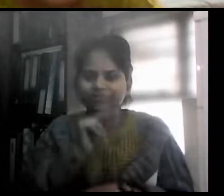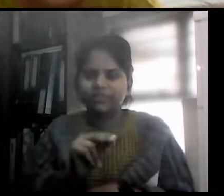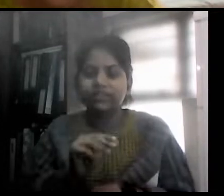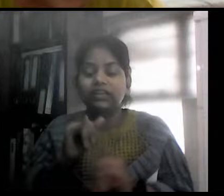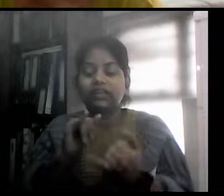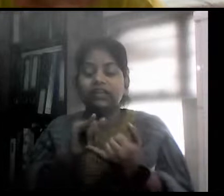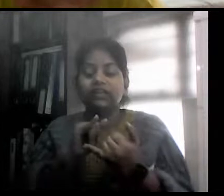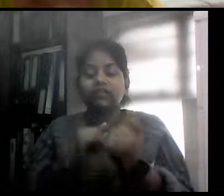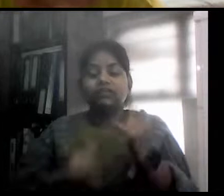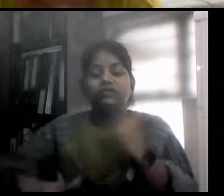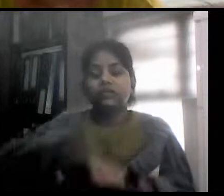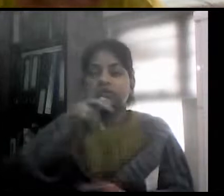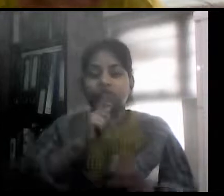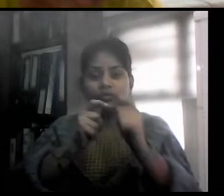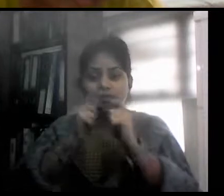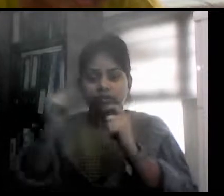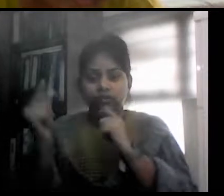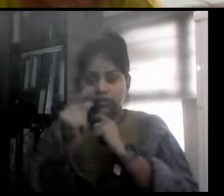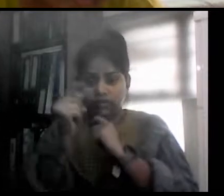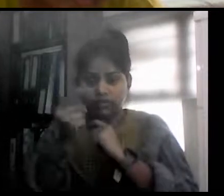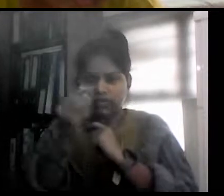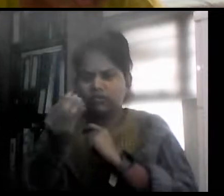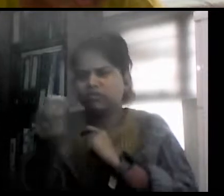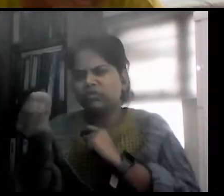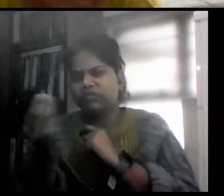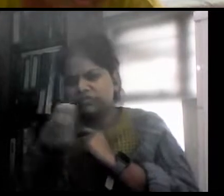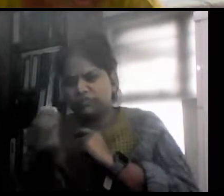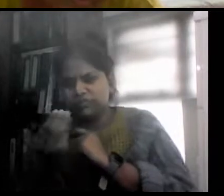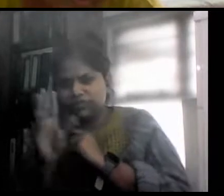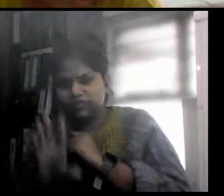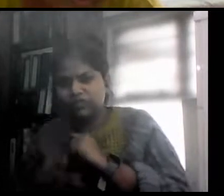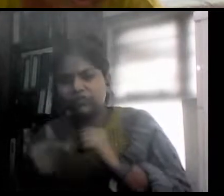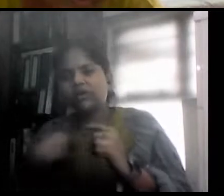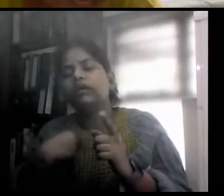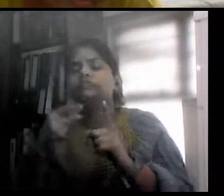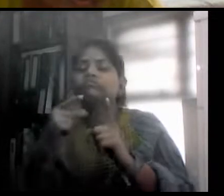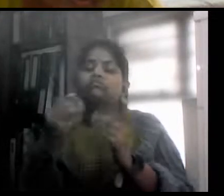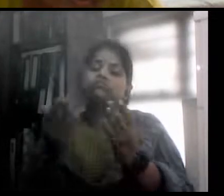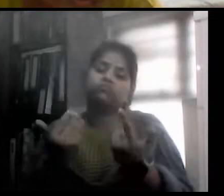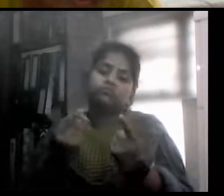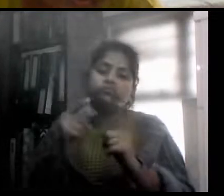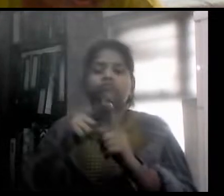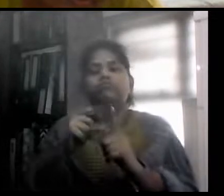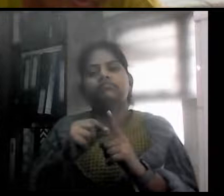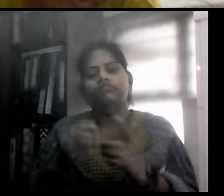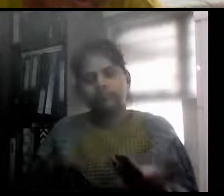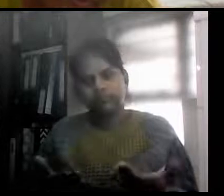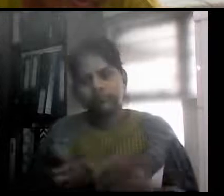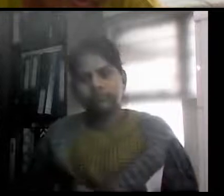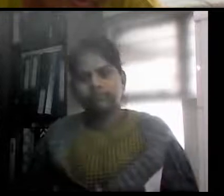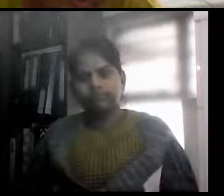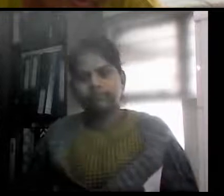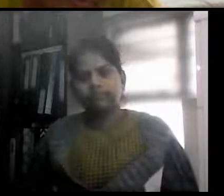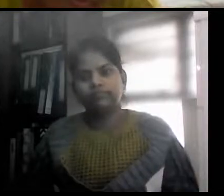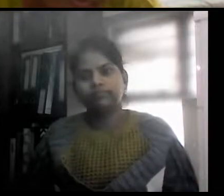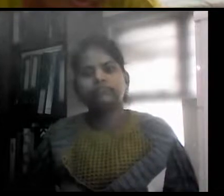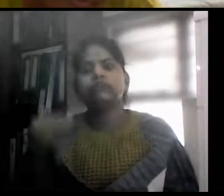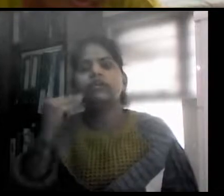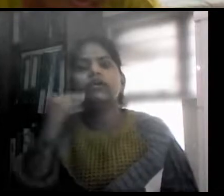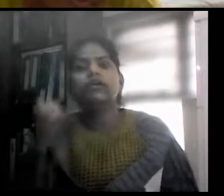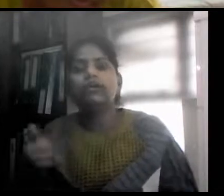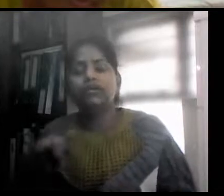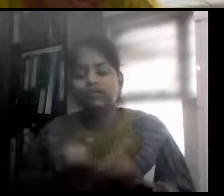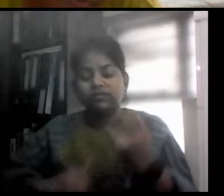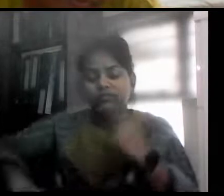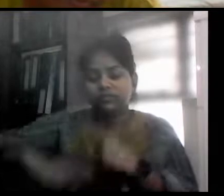media is just one of the very few things that we can do. And because of the way social media is structured, it